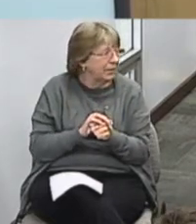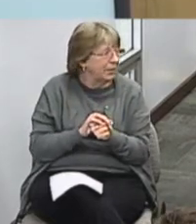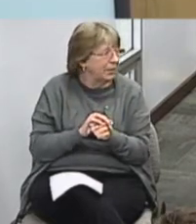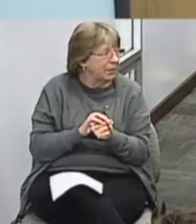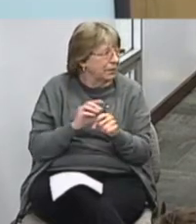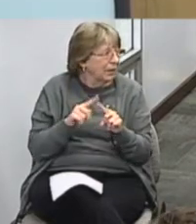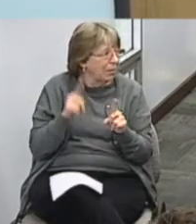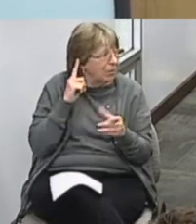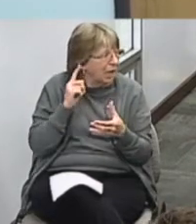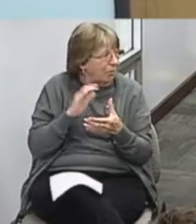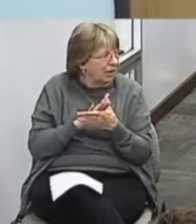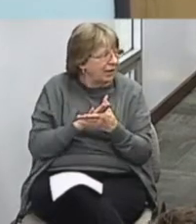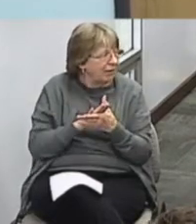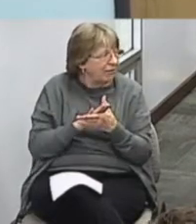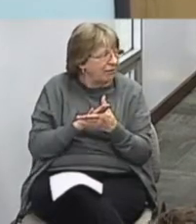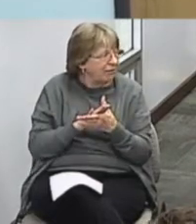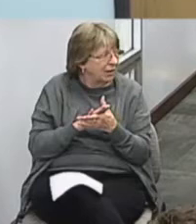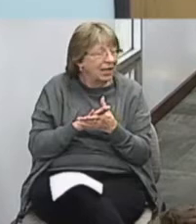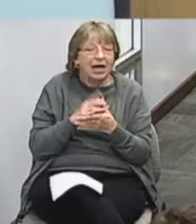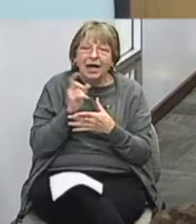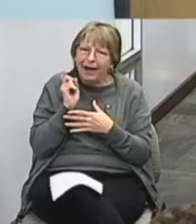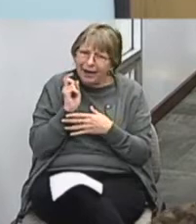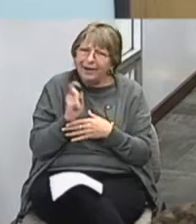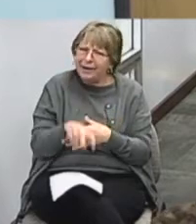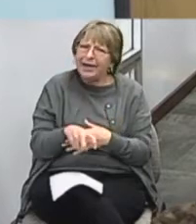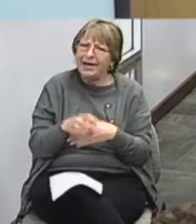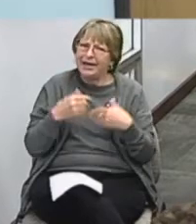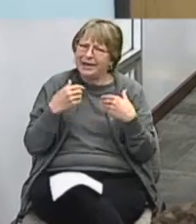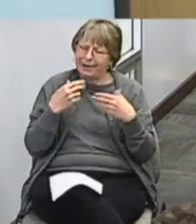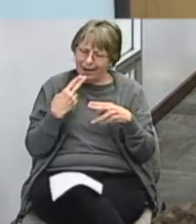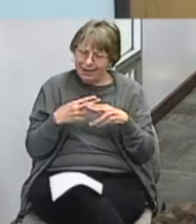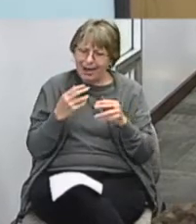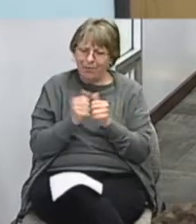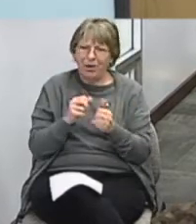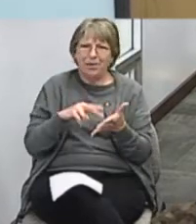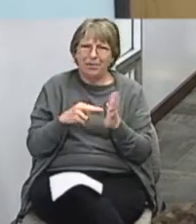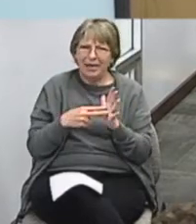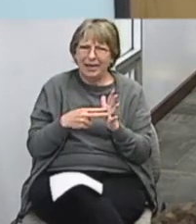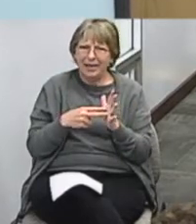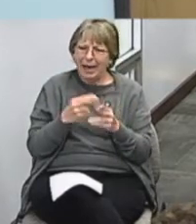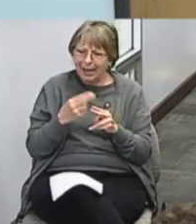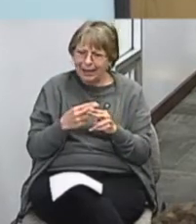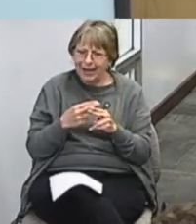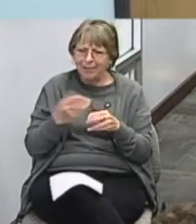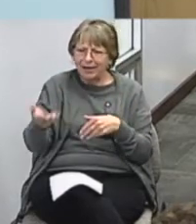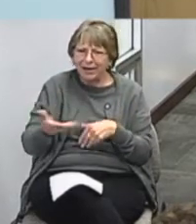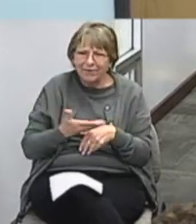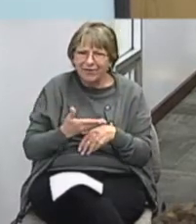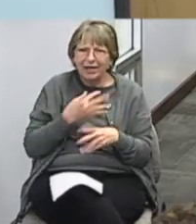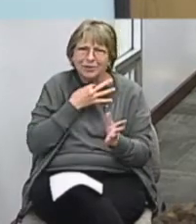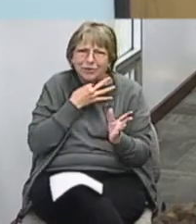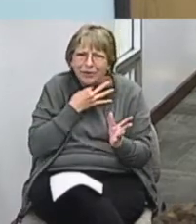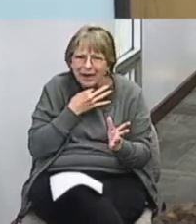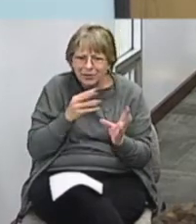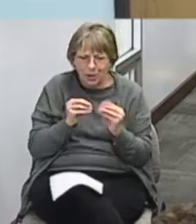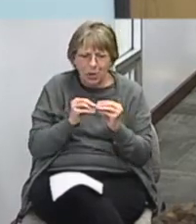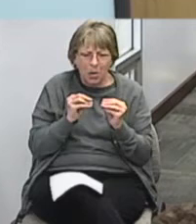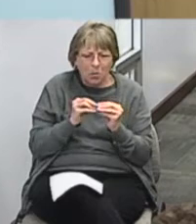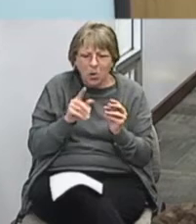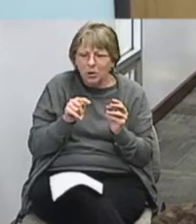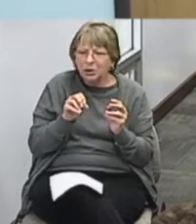But I believe it deserves a name with meaning, a name that invites curiosity, more community gatherings, more